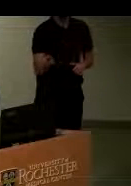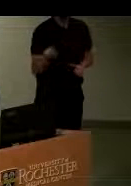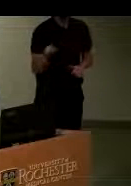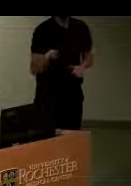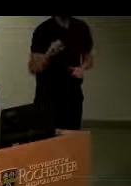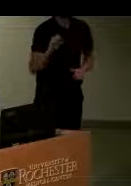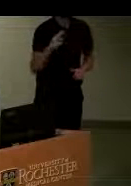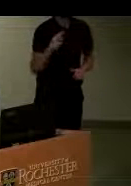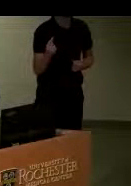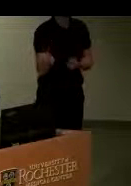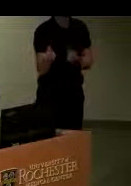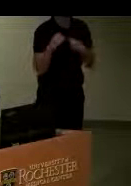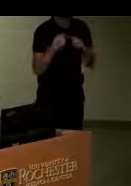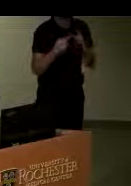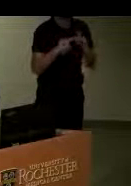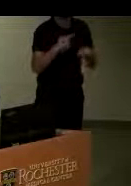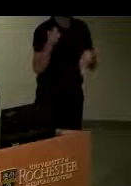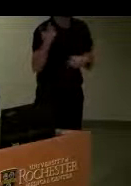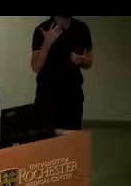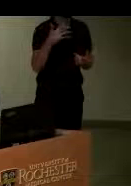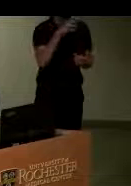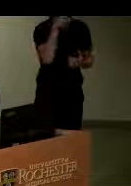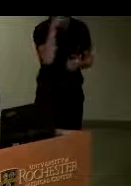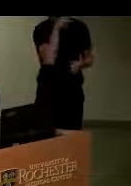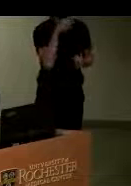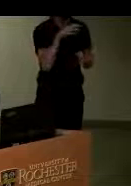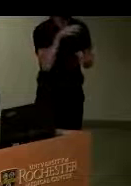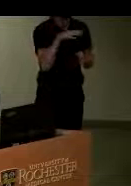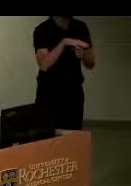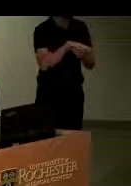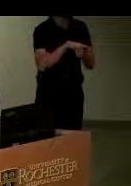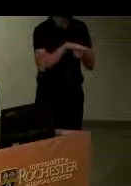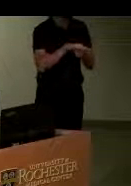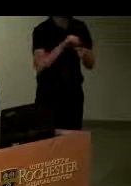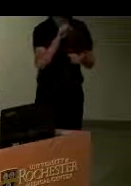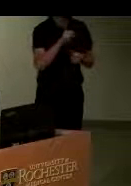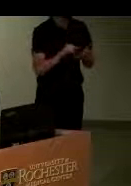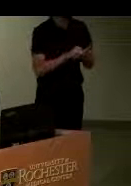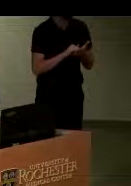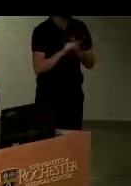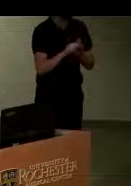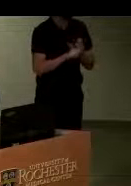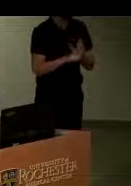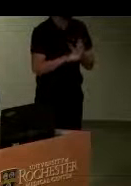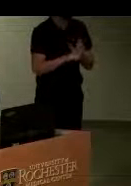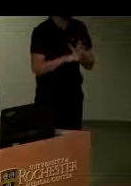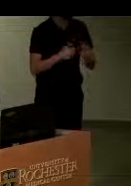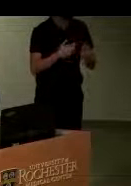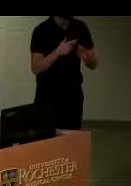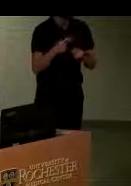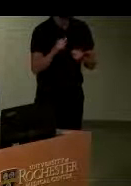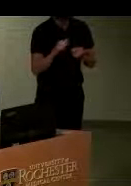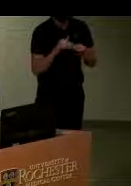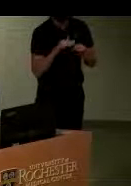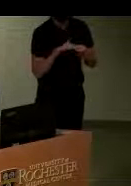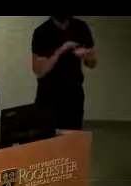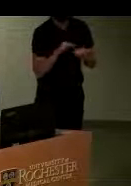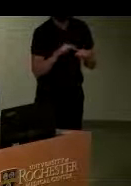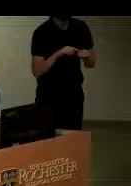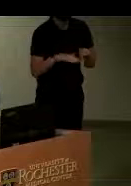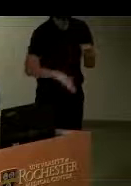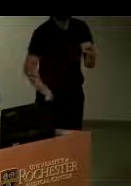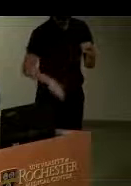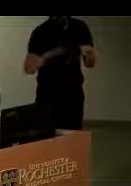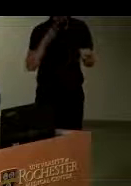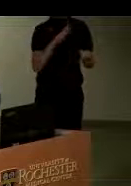from somewhere in the farmlands of southern New York State before the Pennsylvania border. She grew up on a